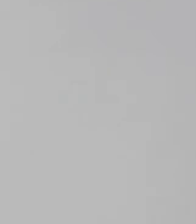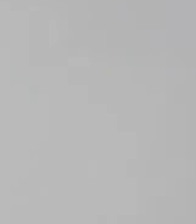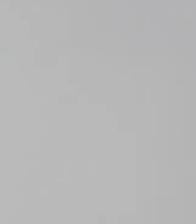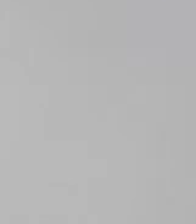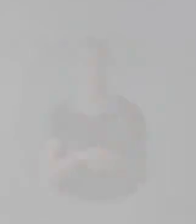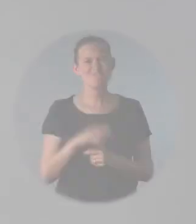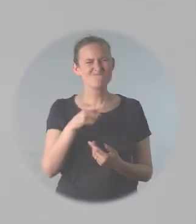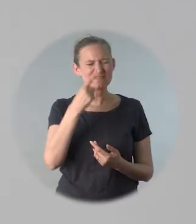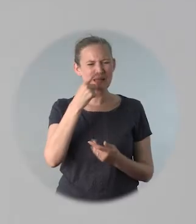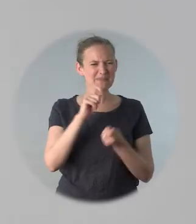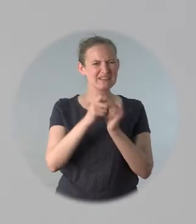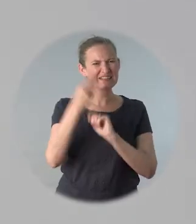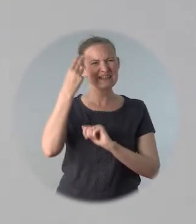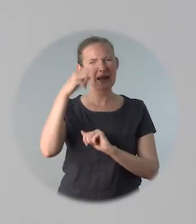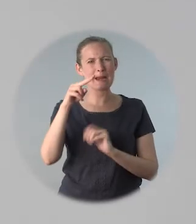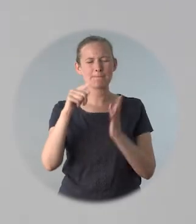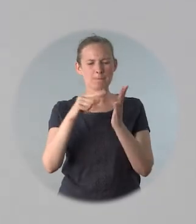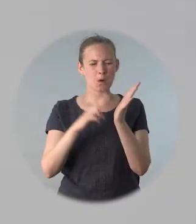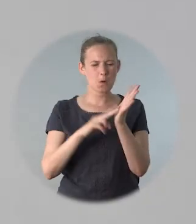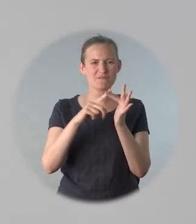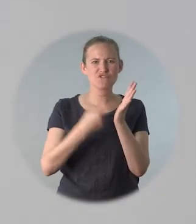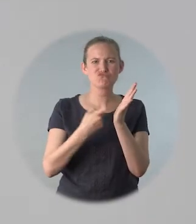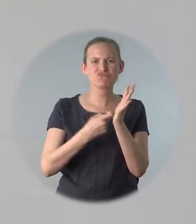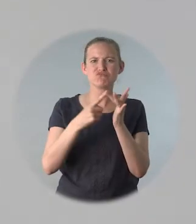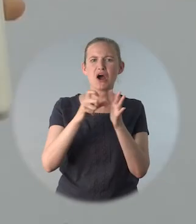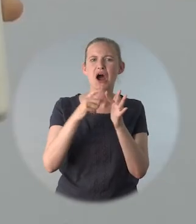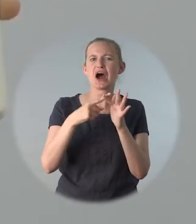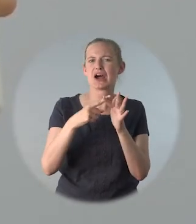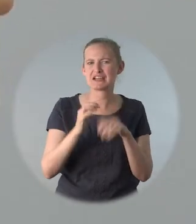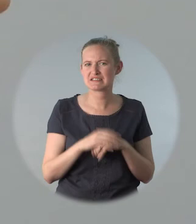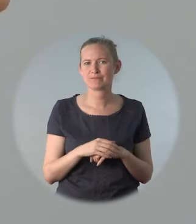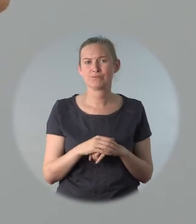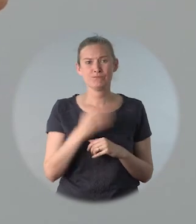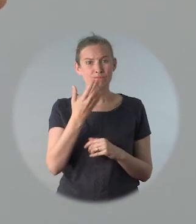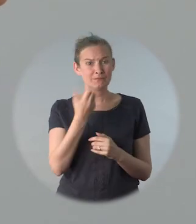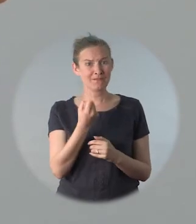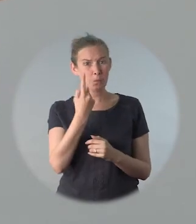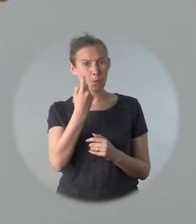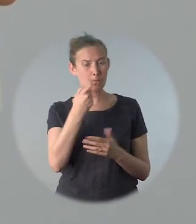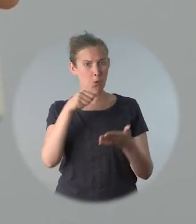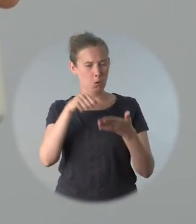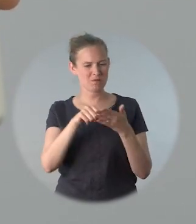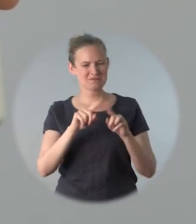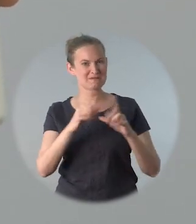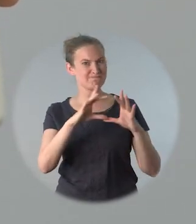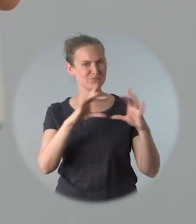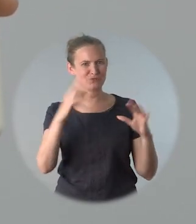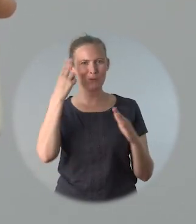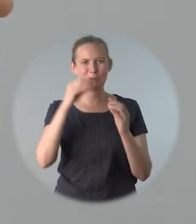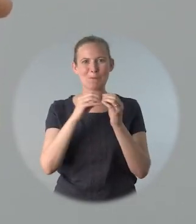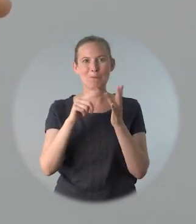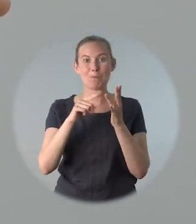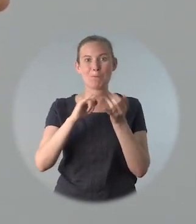called advance, on some other programmers it's also known as override. On some programmers like this there's also another button